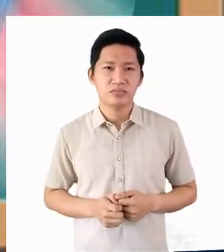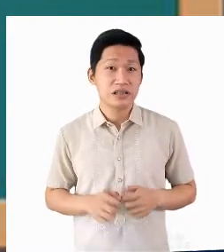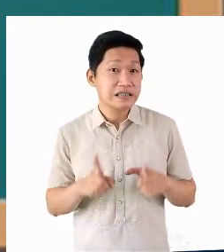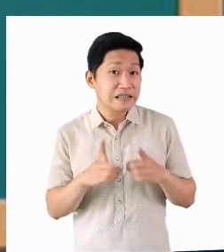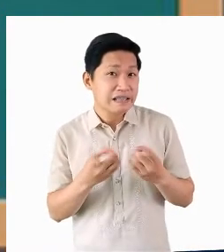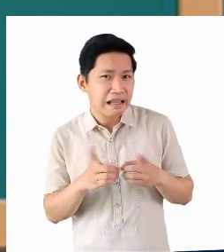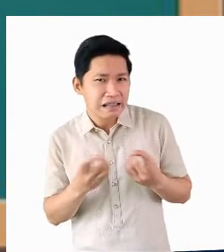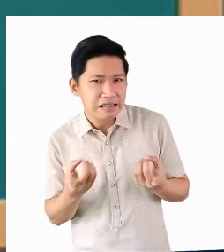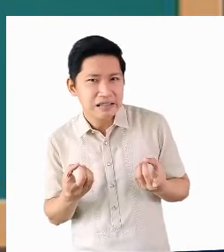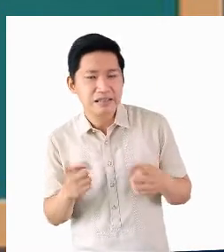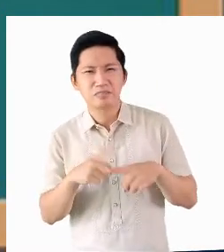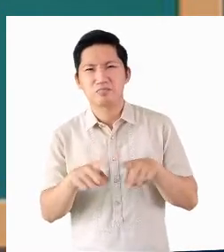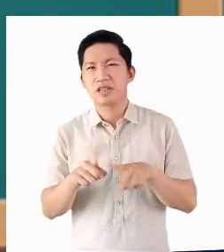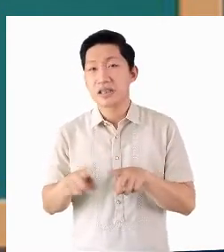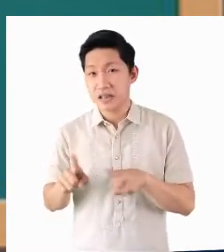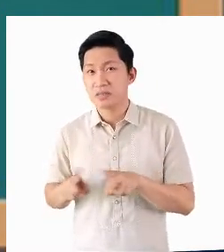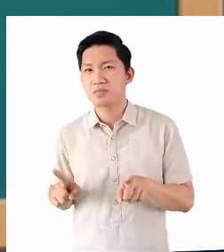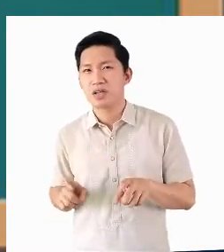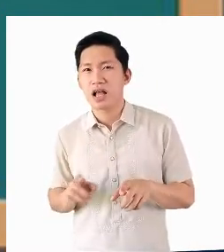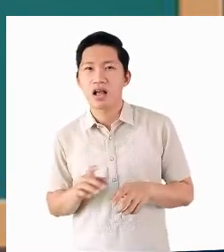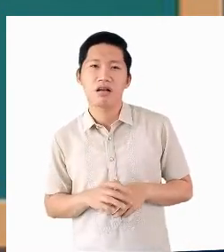accent and dialect,